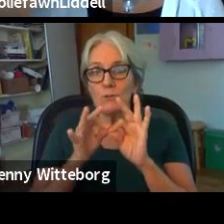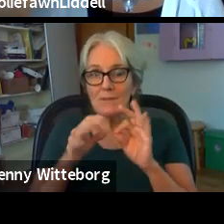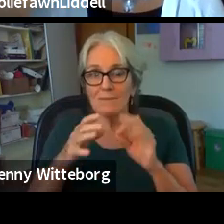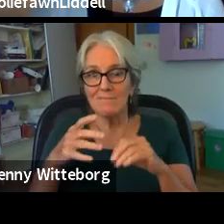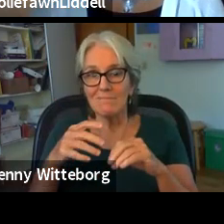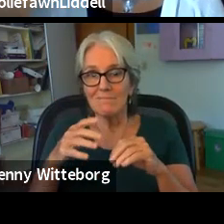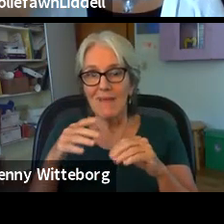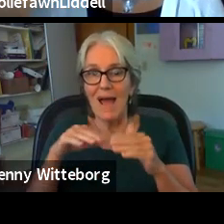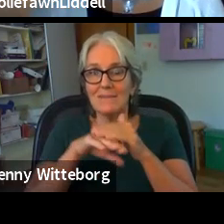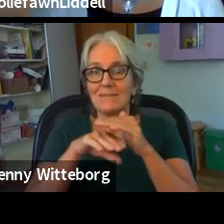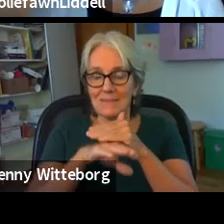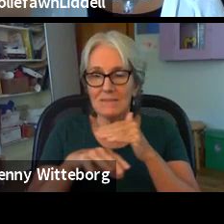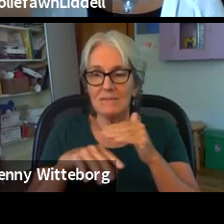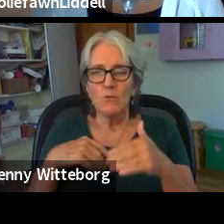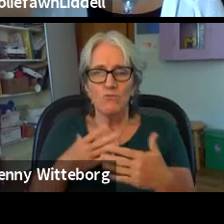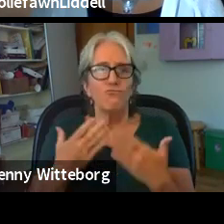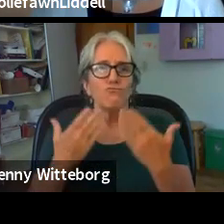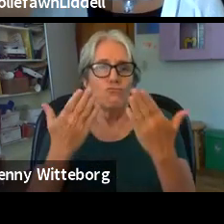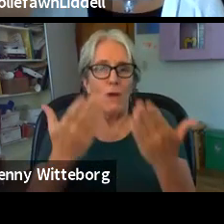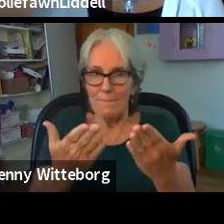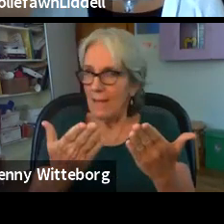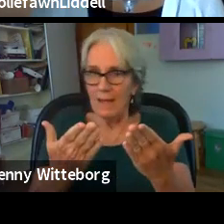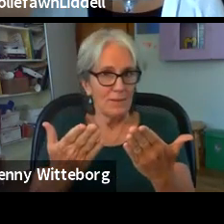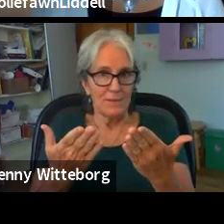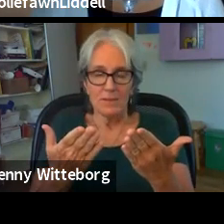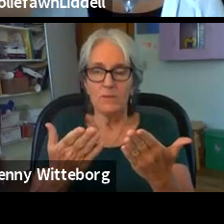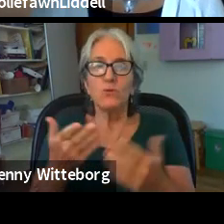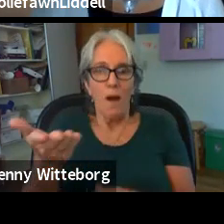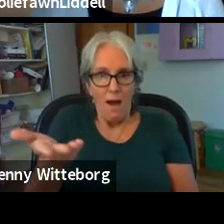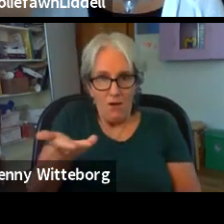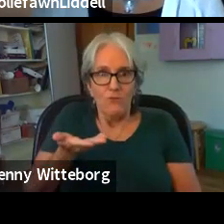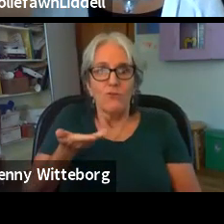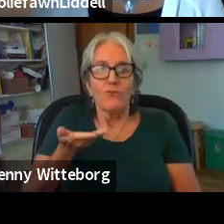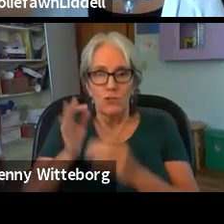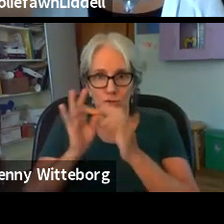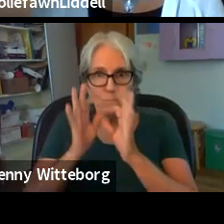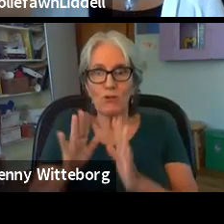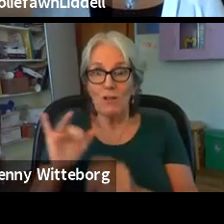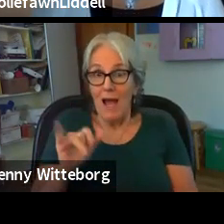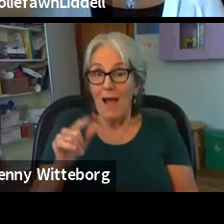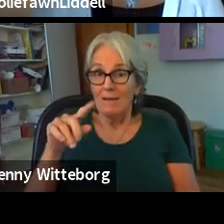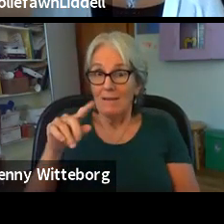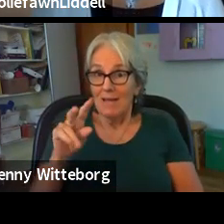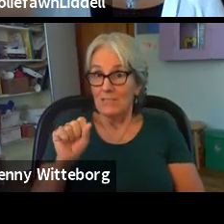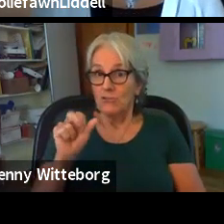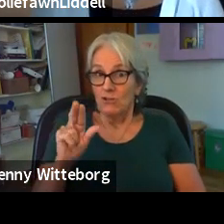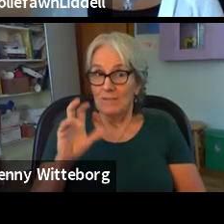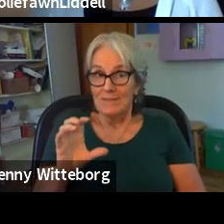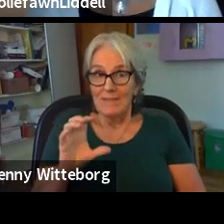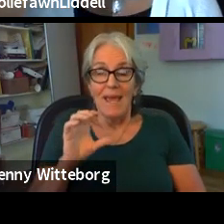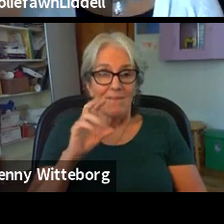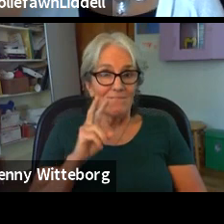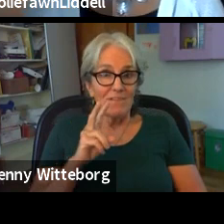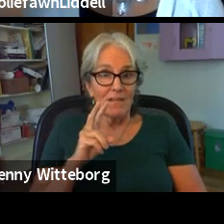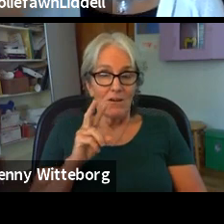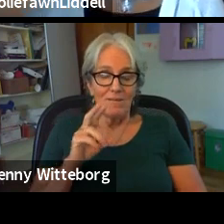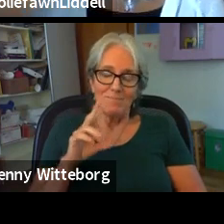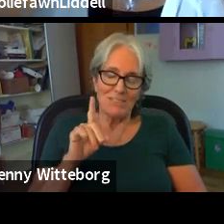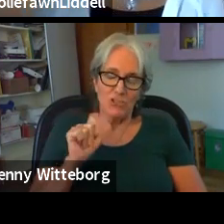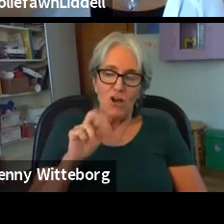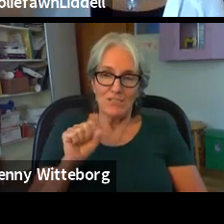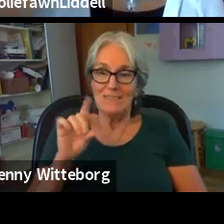universities would like to use the interpreters for free for relay, but it's not accessible and not allowed under the